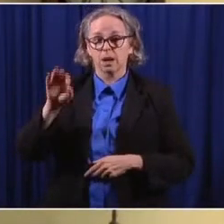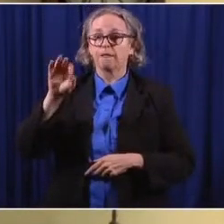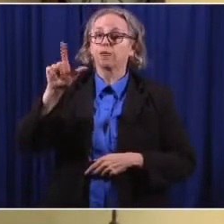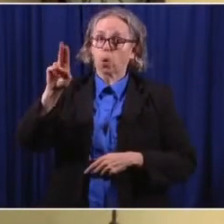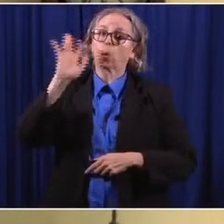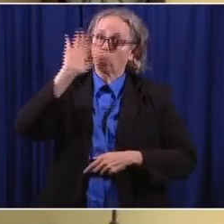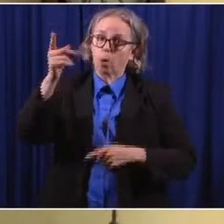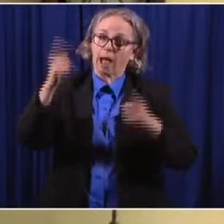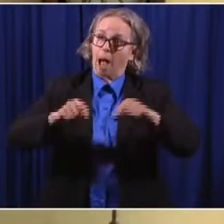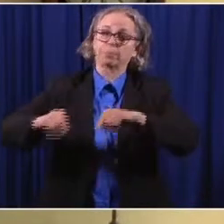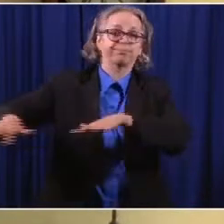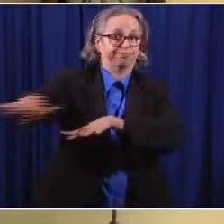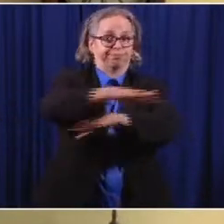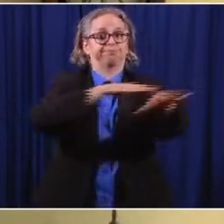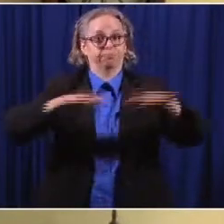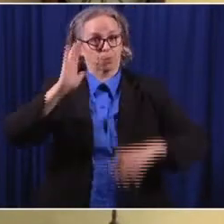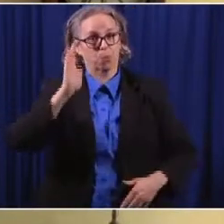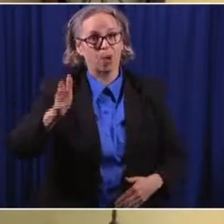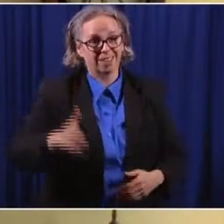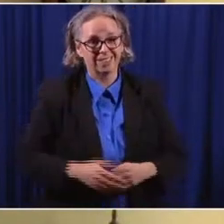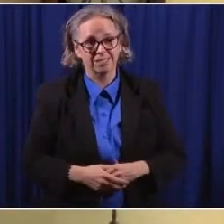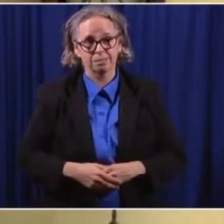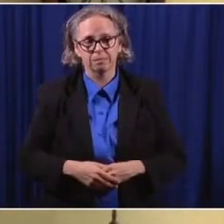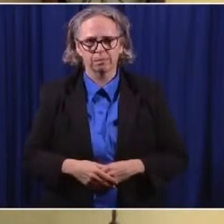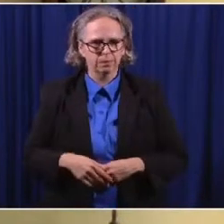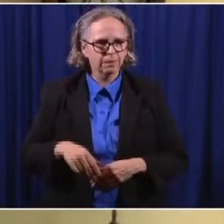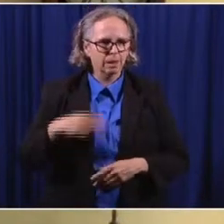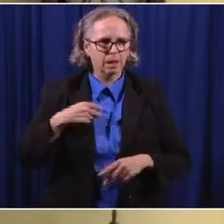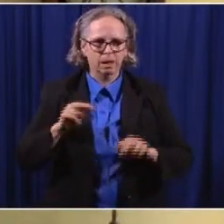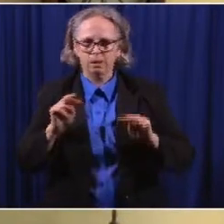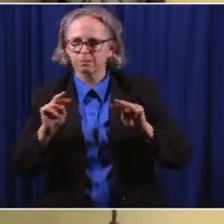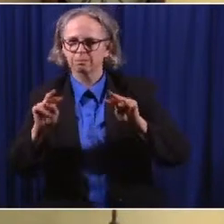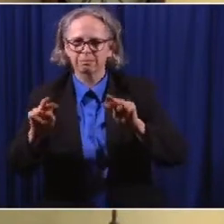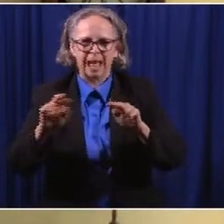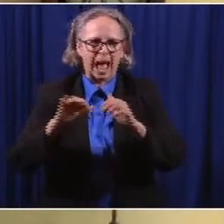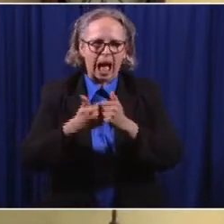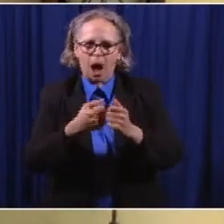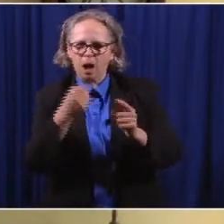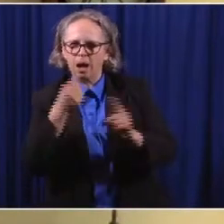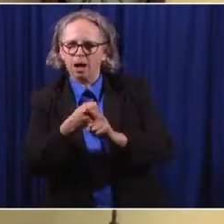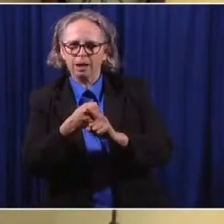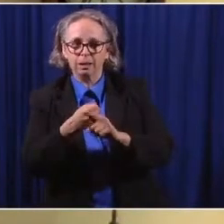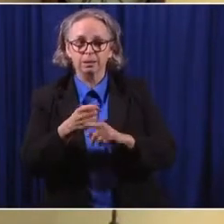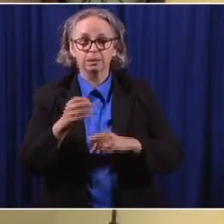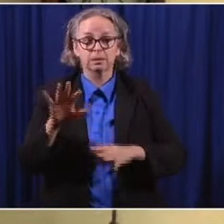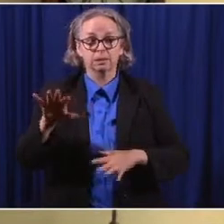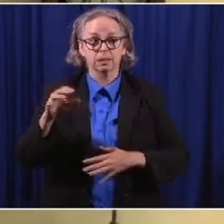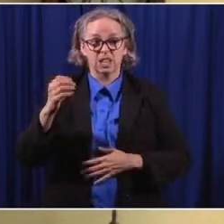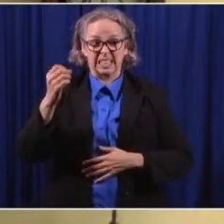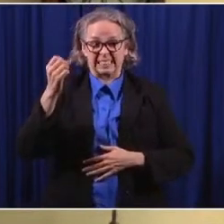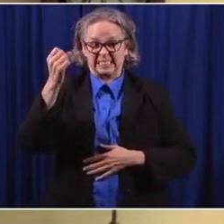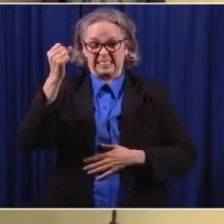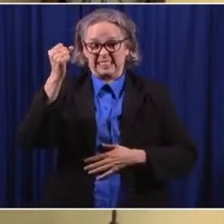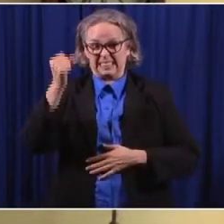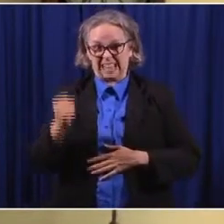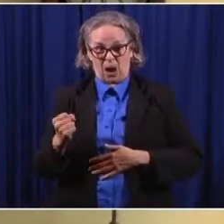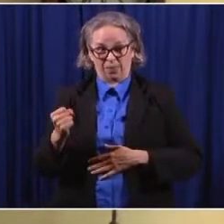about, is there have been some countries in the Southern Hemisphere that have not had as bad a flu